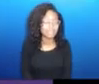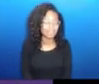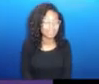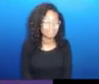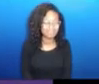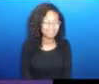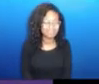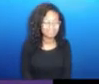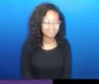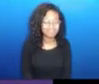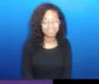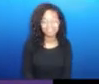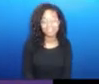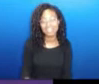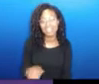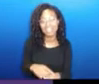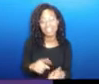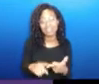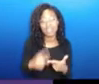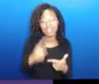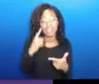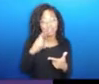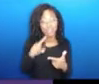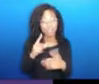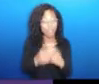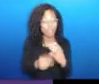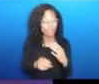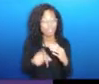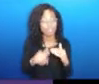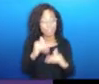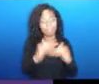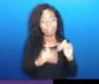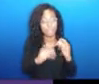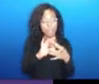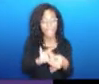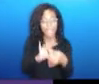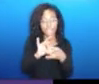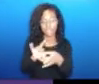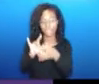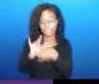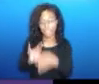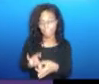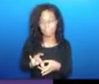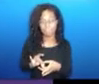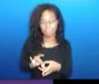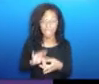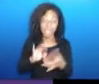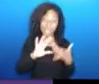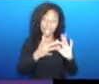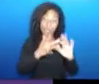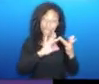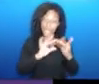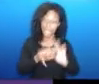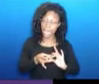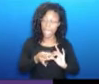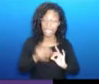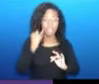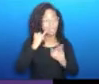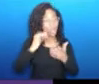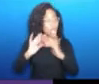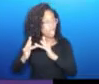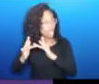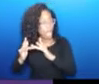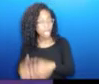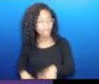Then for both, you need to build a relationship through networking, whether it's online or